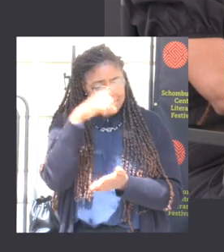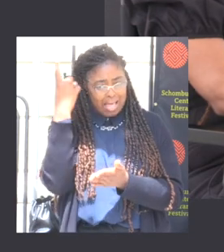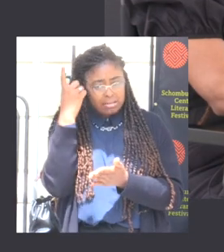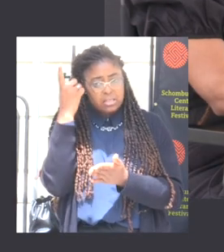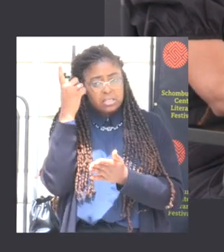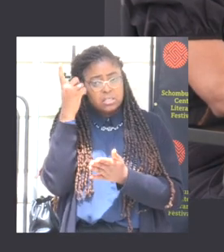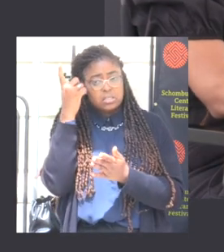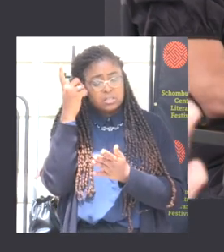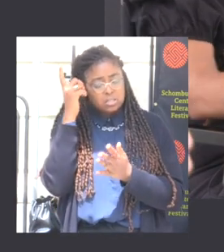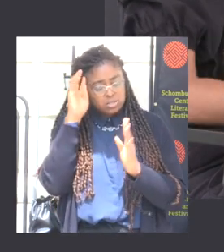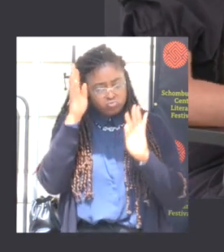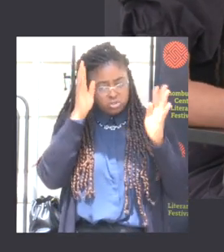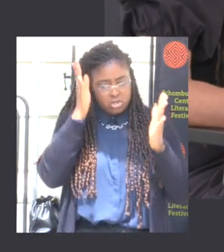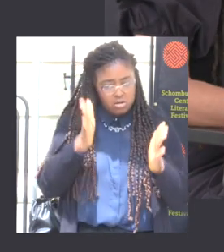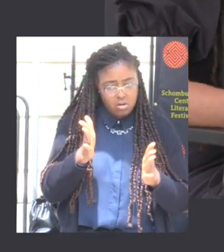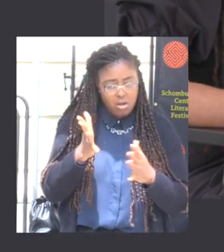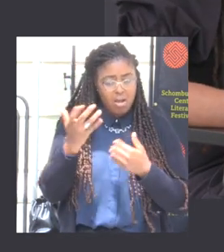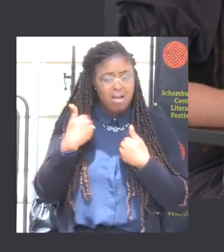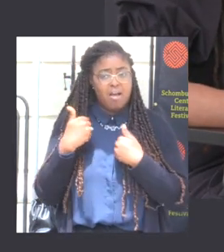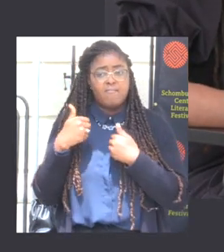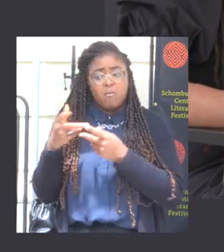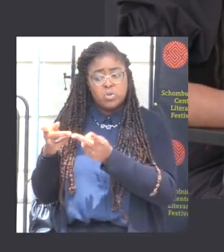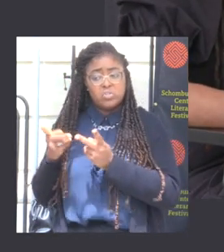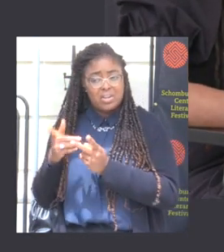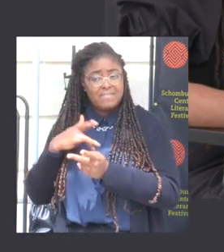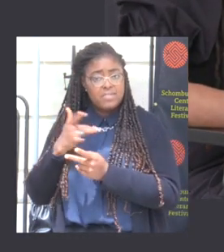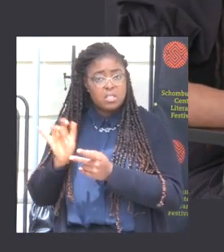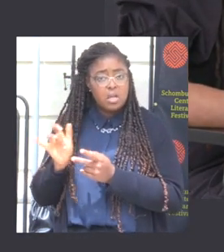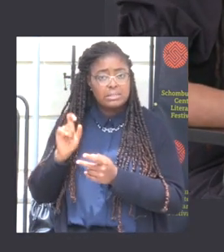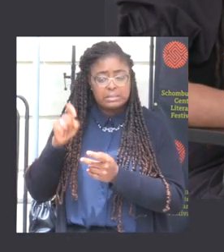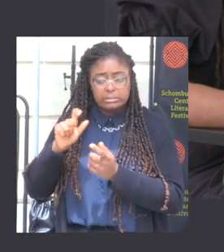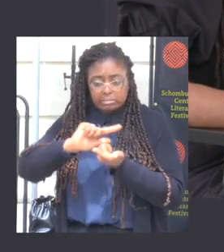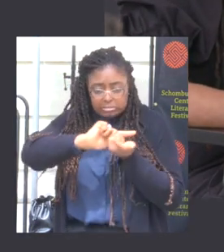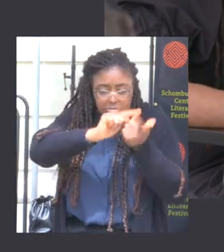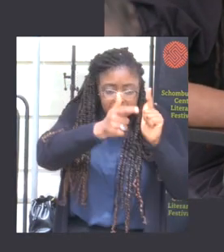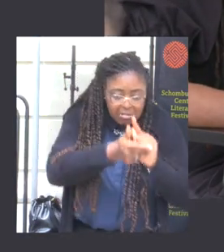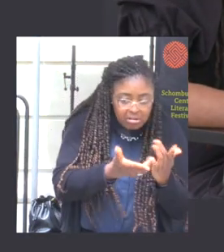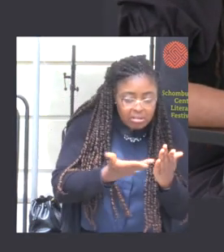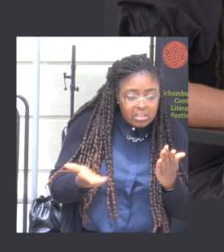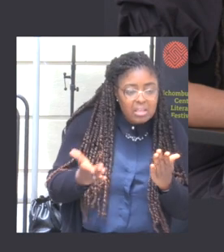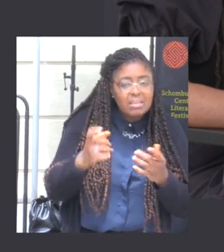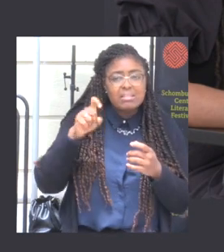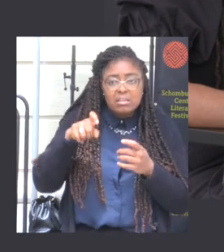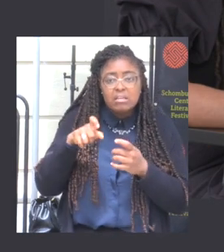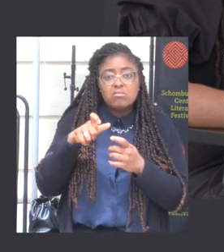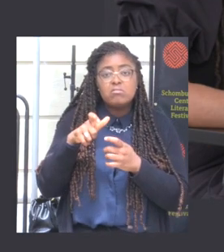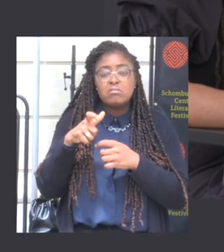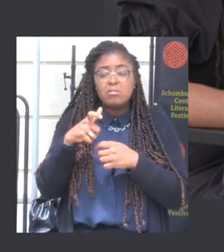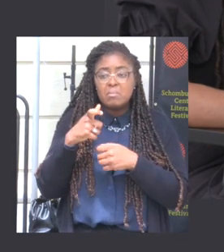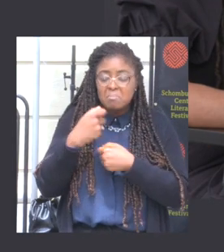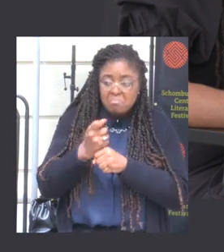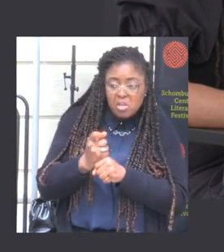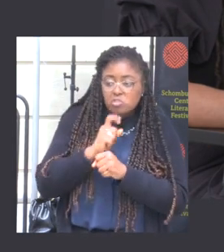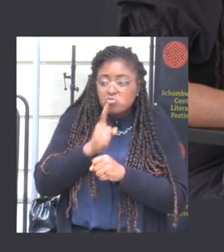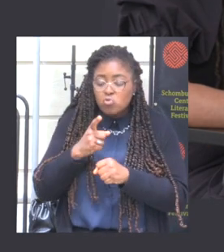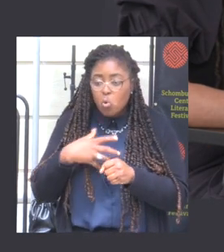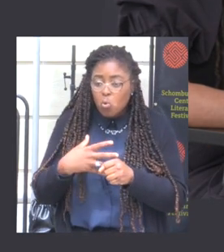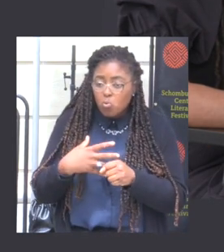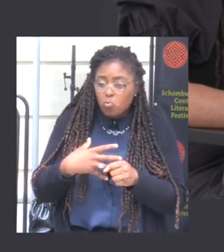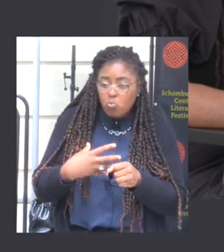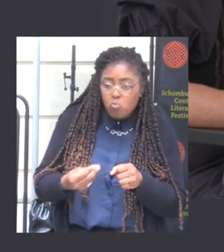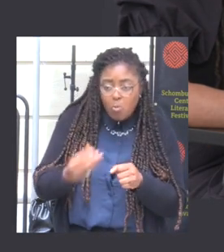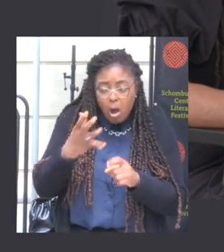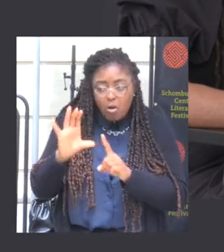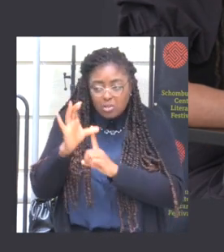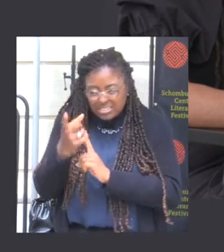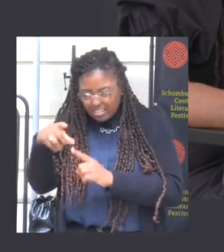in these positions where we feel like we need to translate things or we need to make it make sense for the wider culture. And I'm glad that we're in a